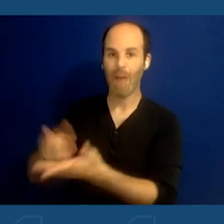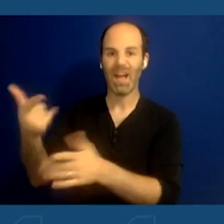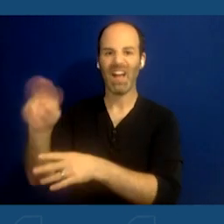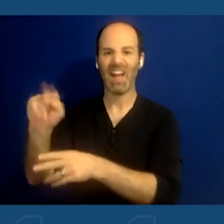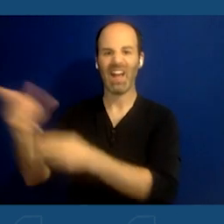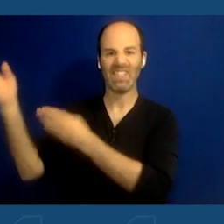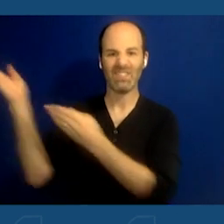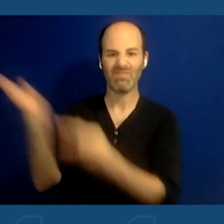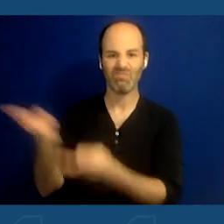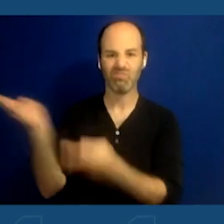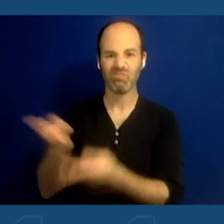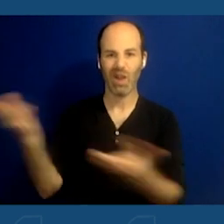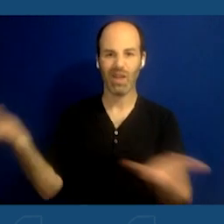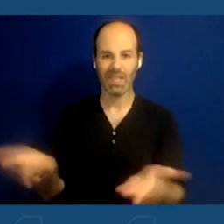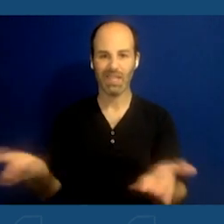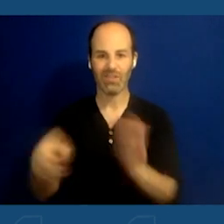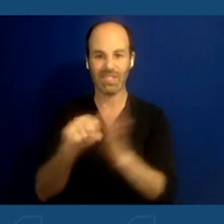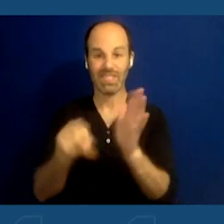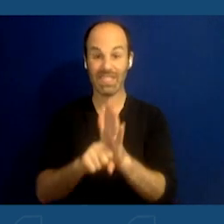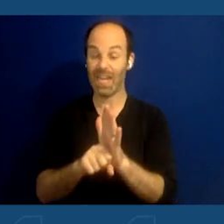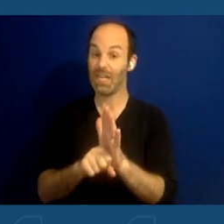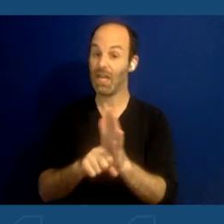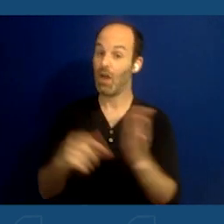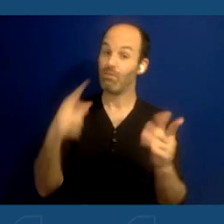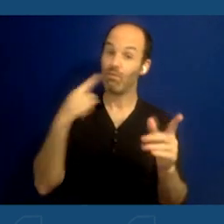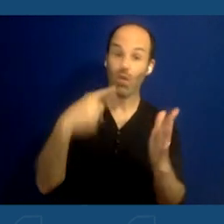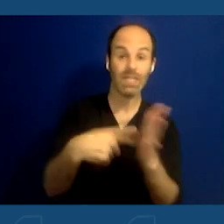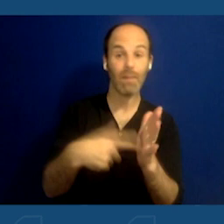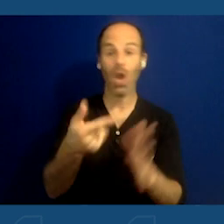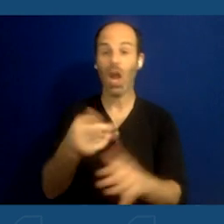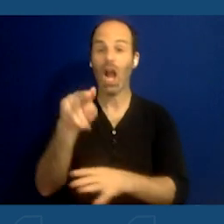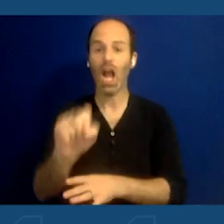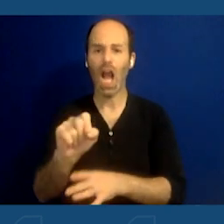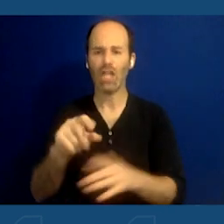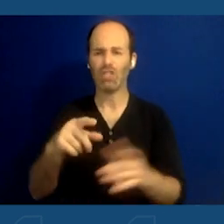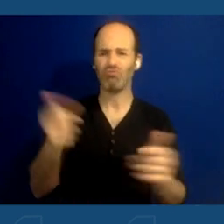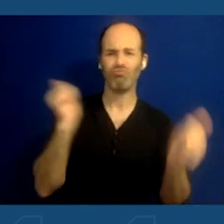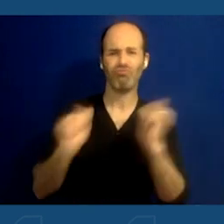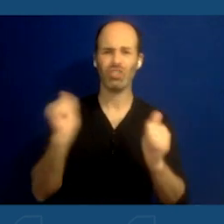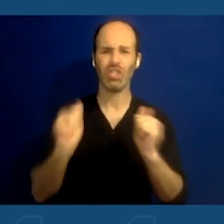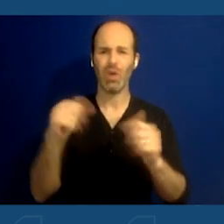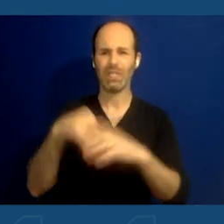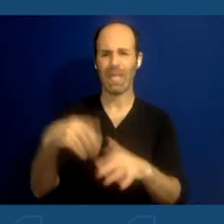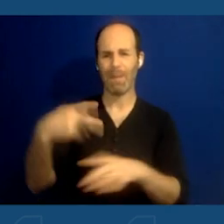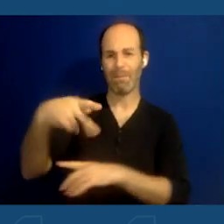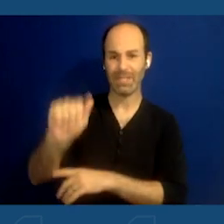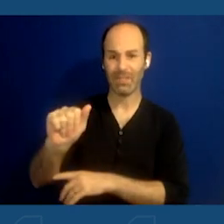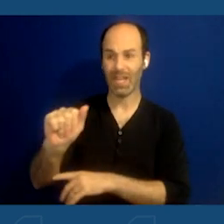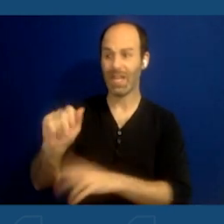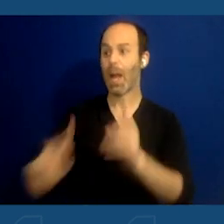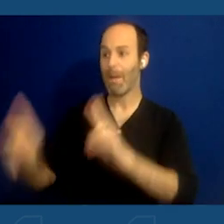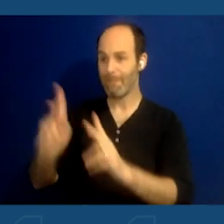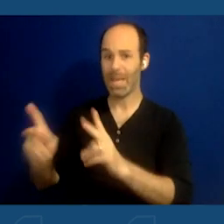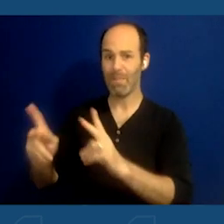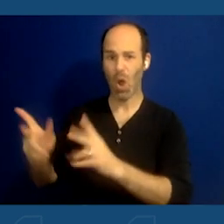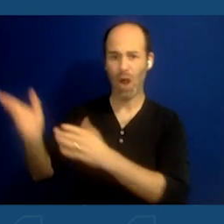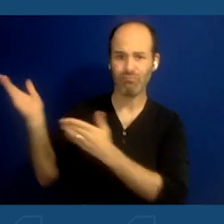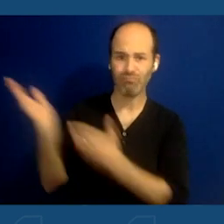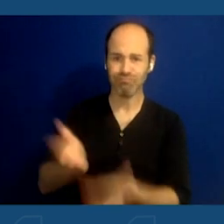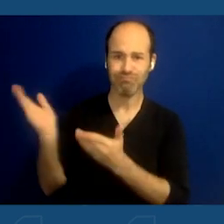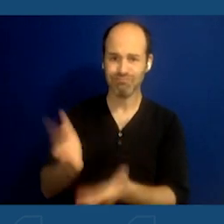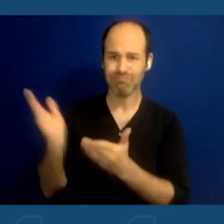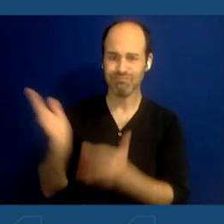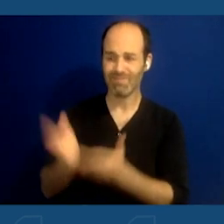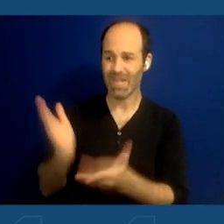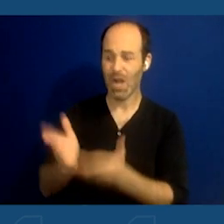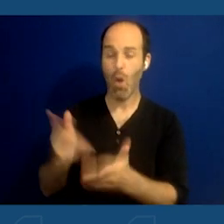like gun shows in Pennsylvania, people are loading up trunks. You can witness this, with weapons that they're bringing across the state